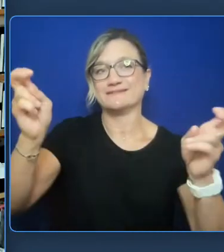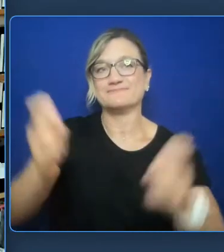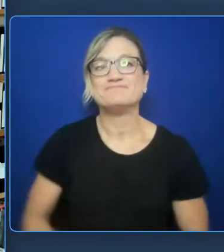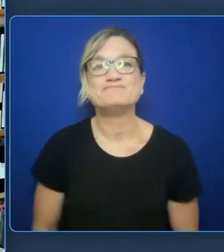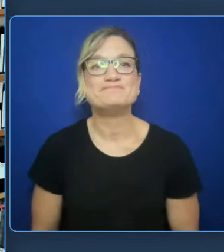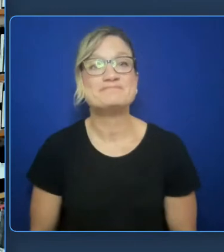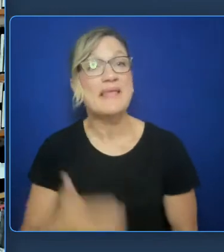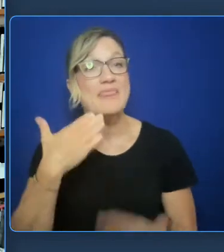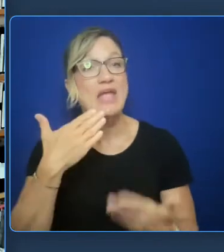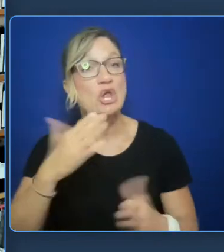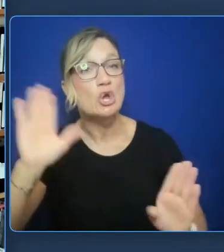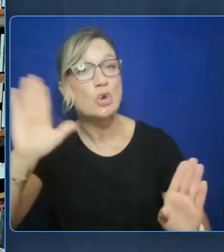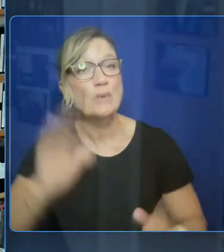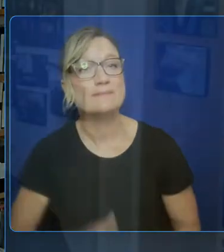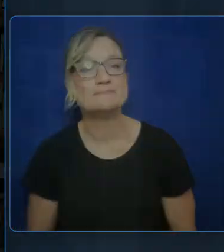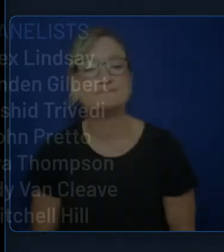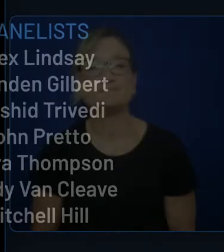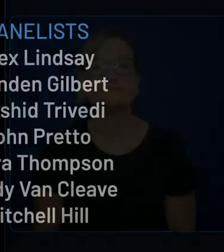Thank you.